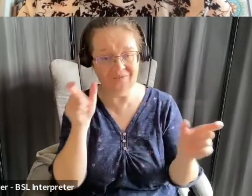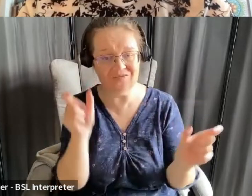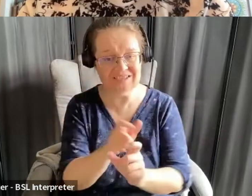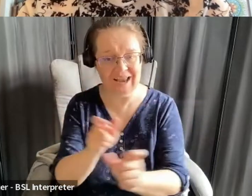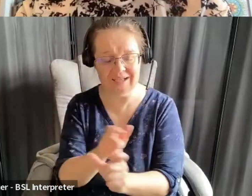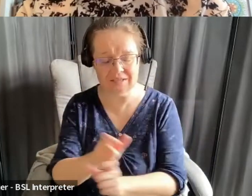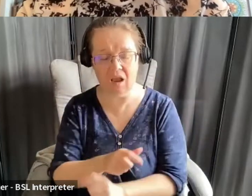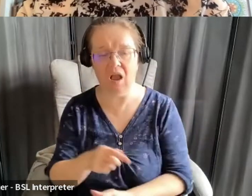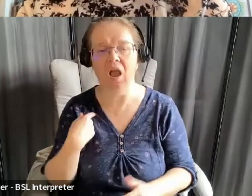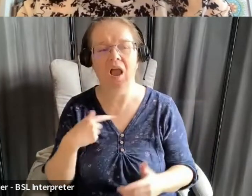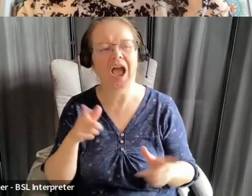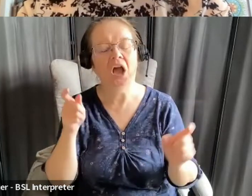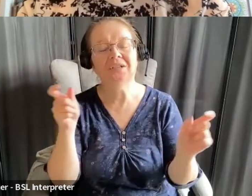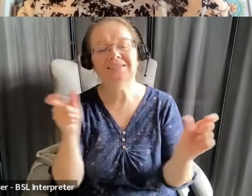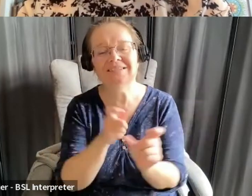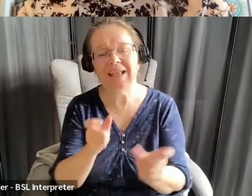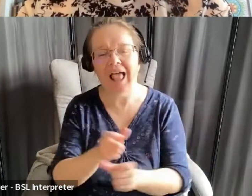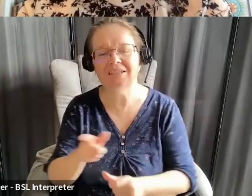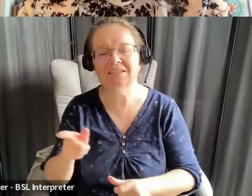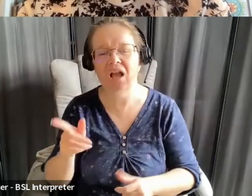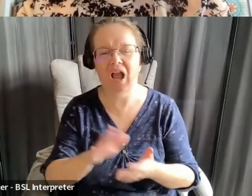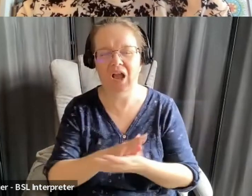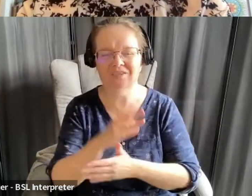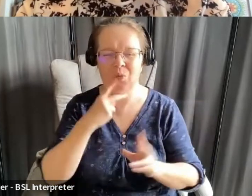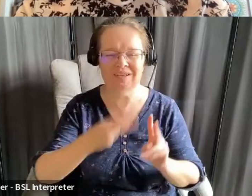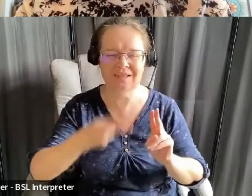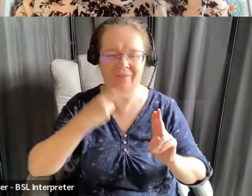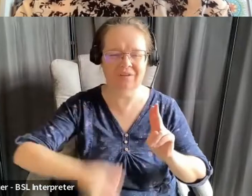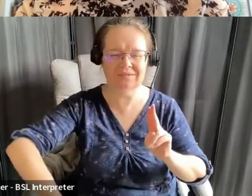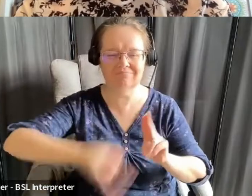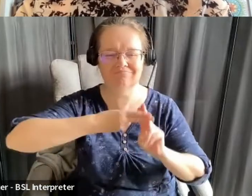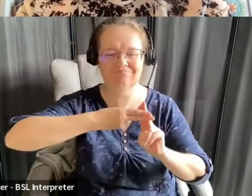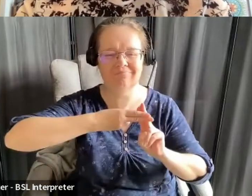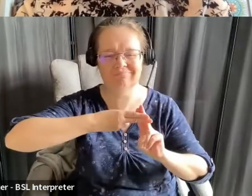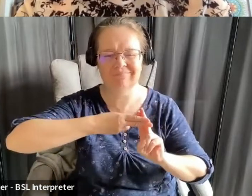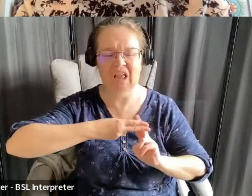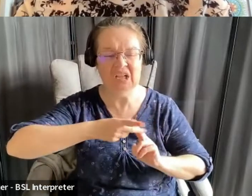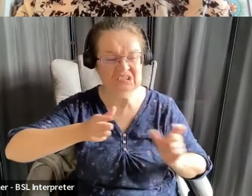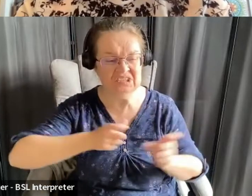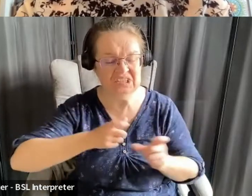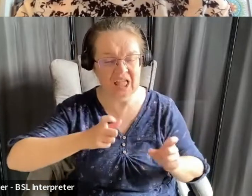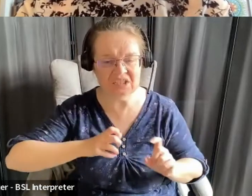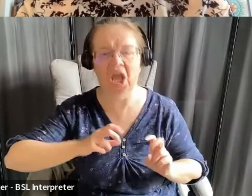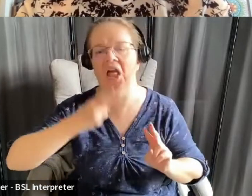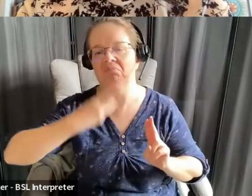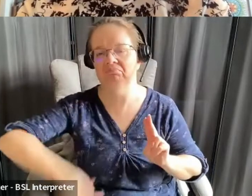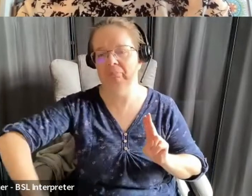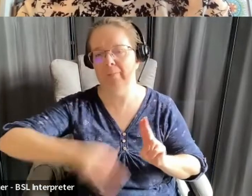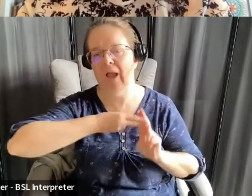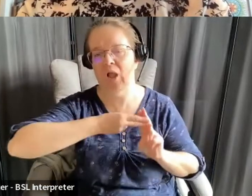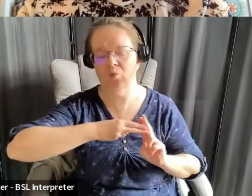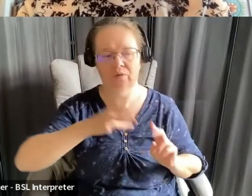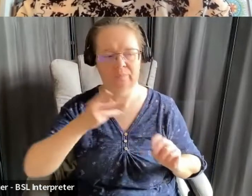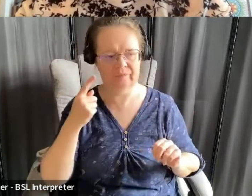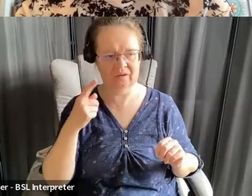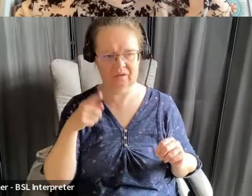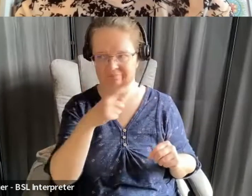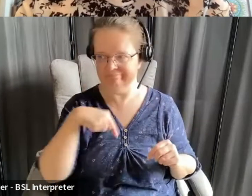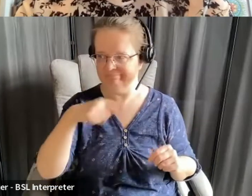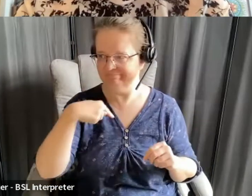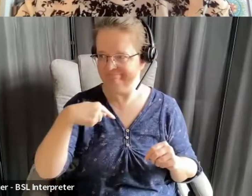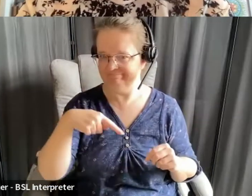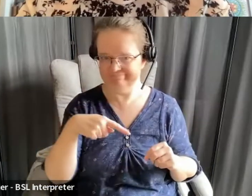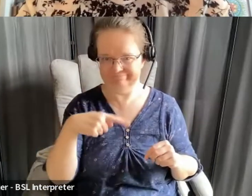assumption is that with dyslexia, there's so much stigma attached to it in terms of who people think we are or are